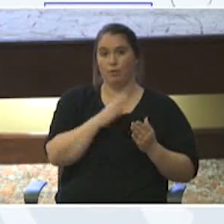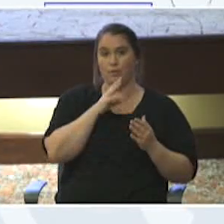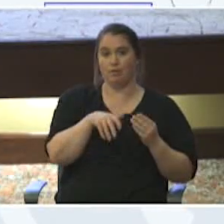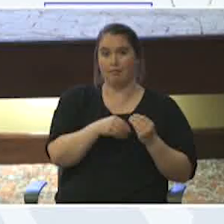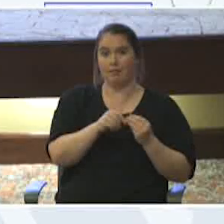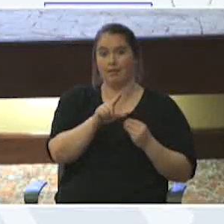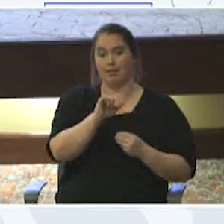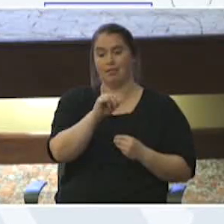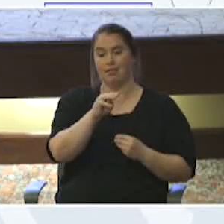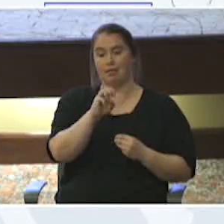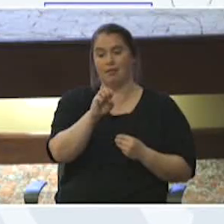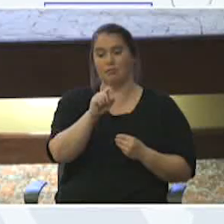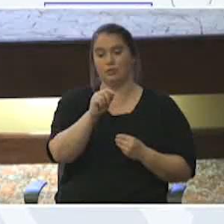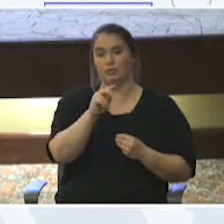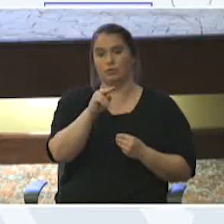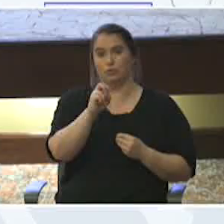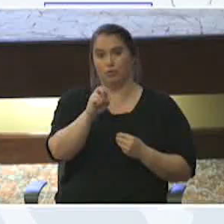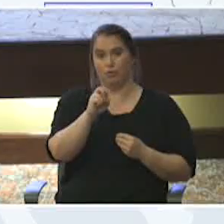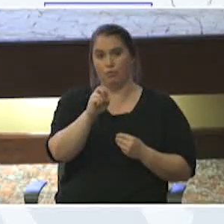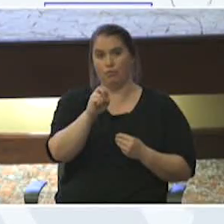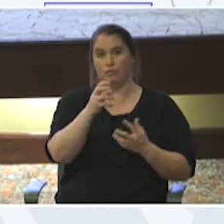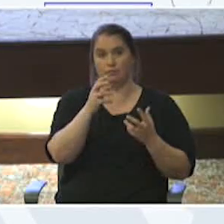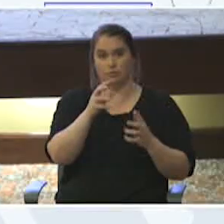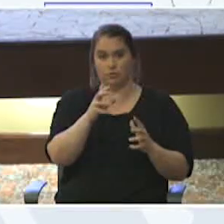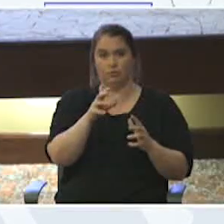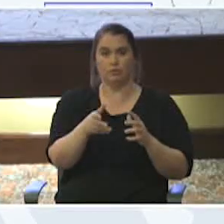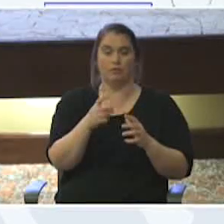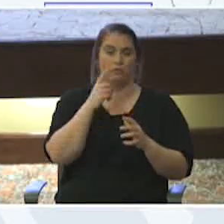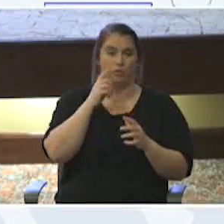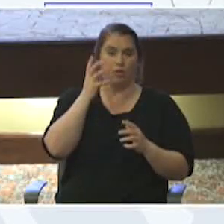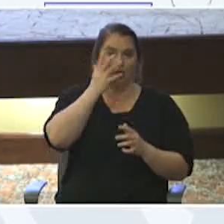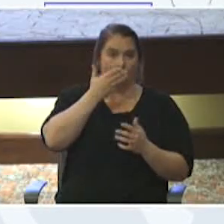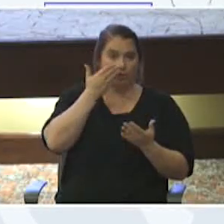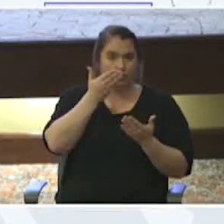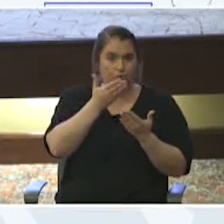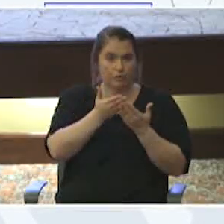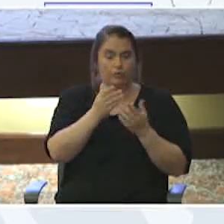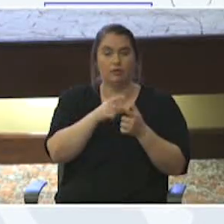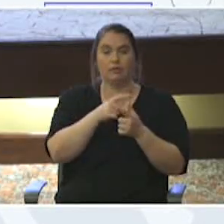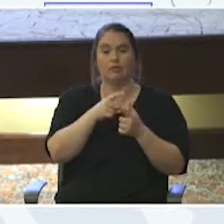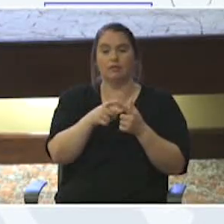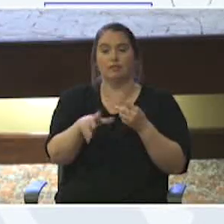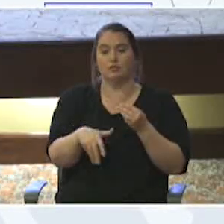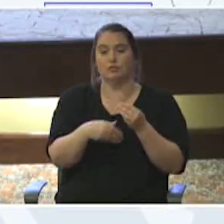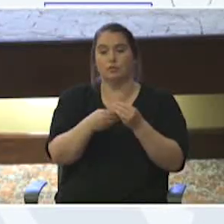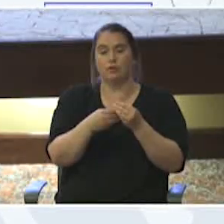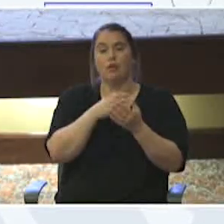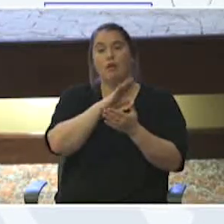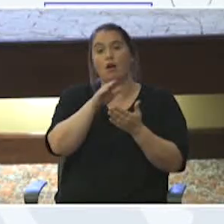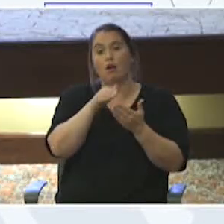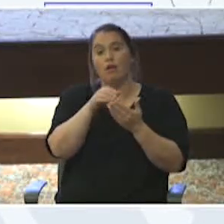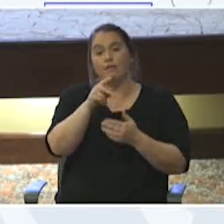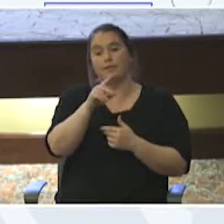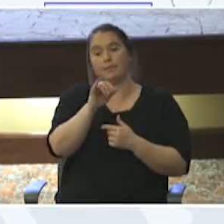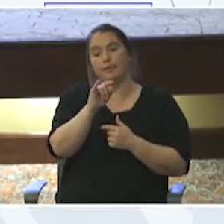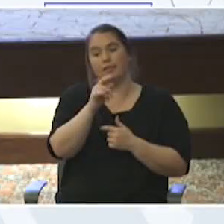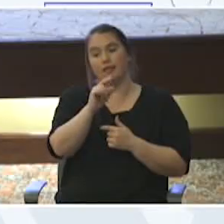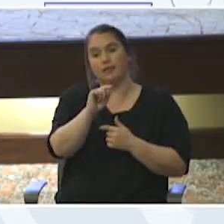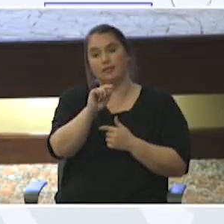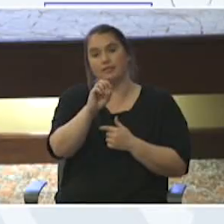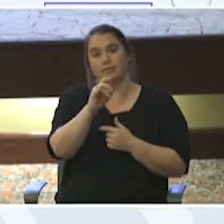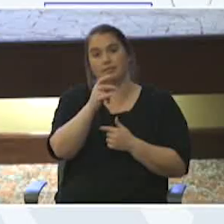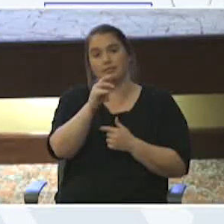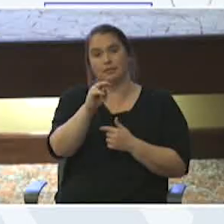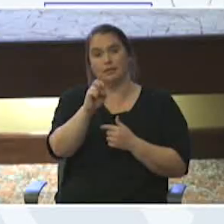finish for aesthetics, and then installing all of the entire planting scheme, and then